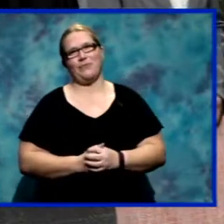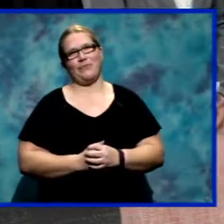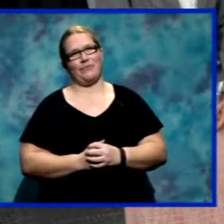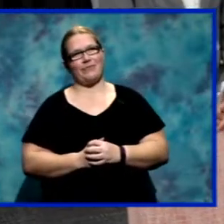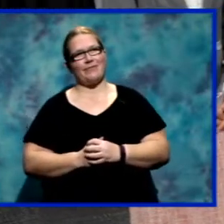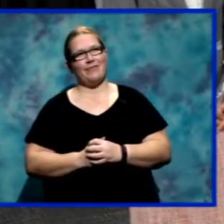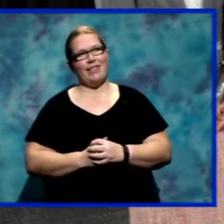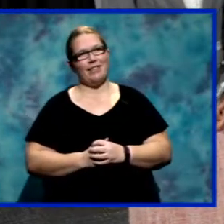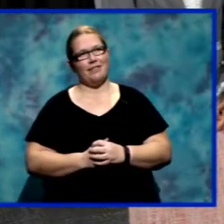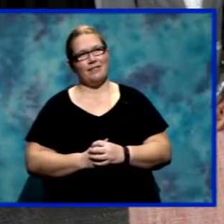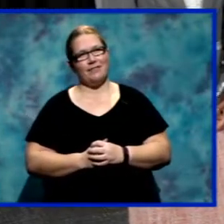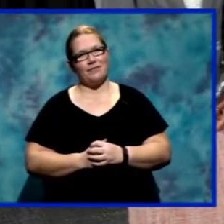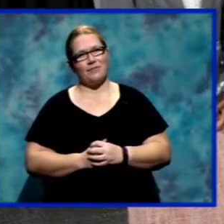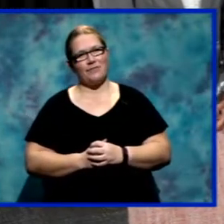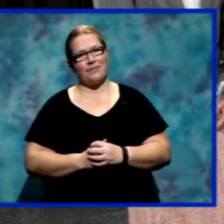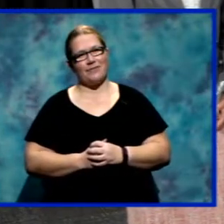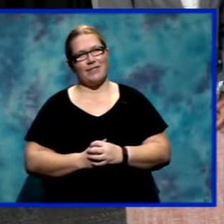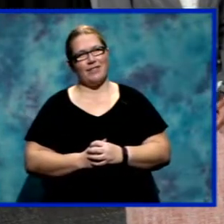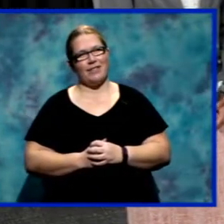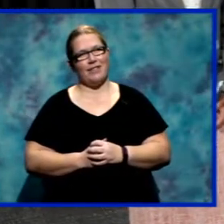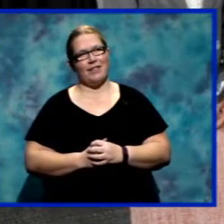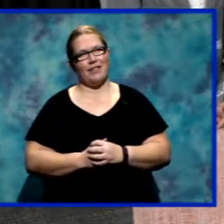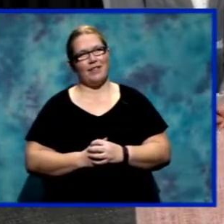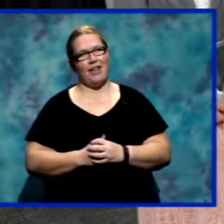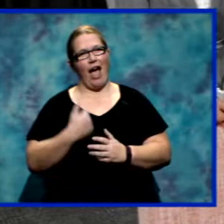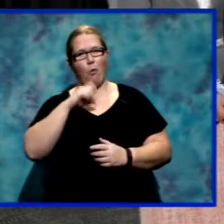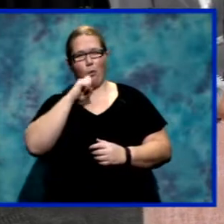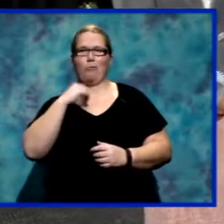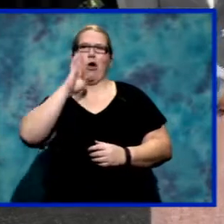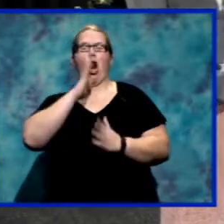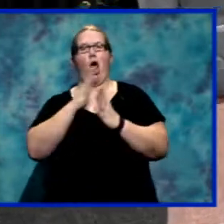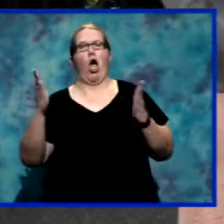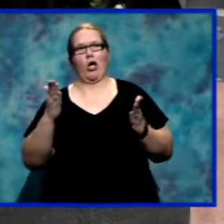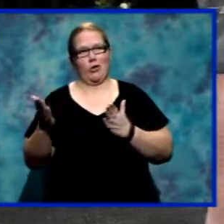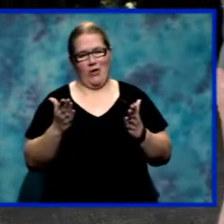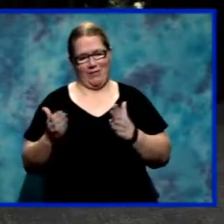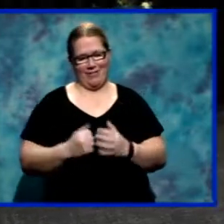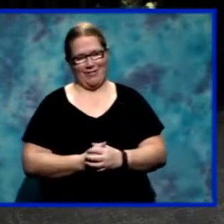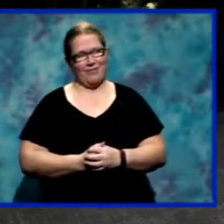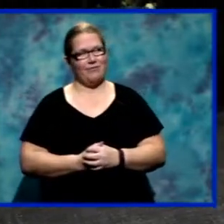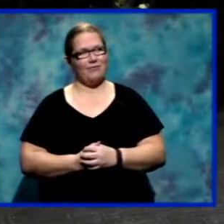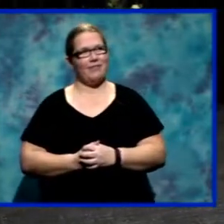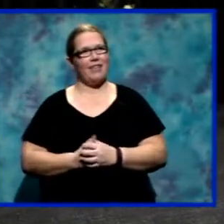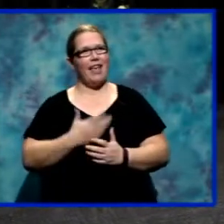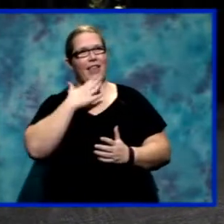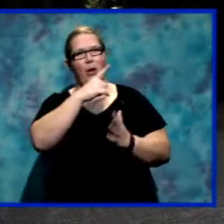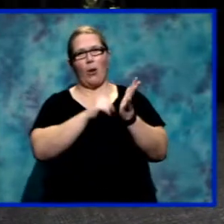I'm in trouble when we get home now. I'm going to preach a long service. Thank you. Thanks, Lloyd.